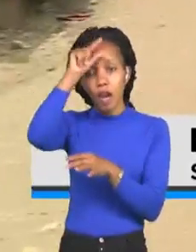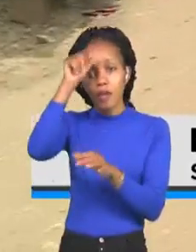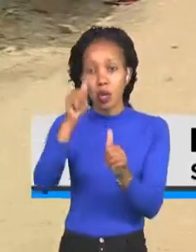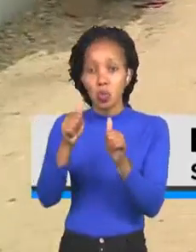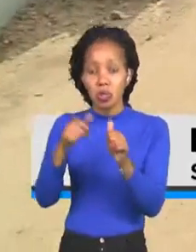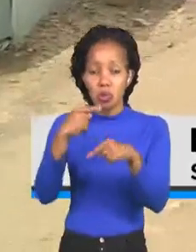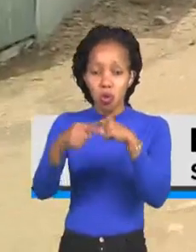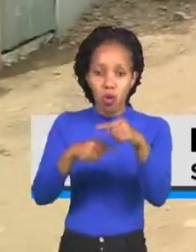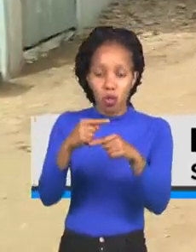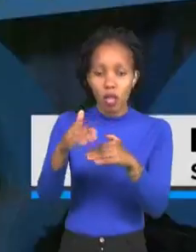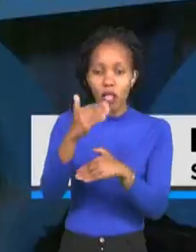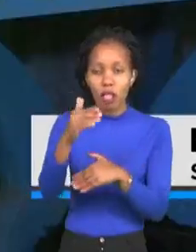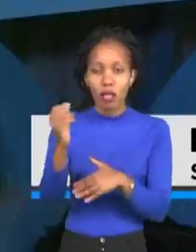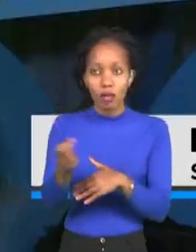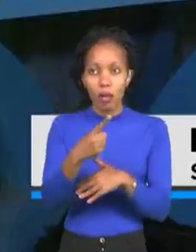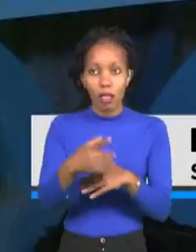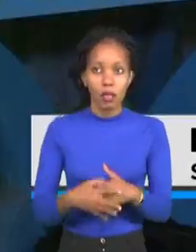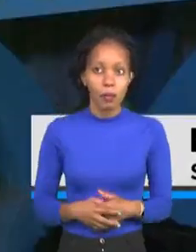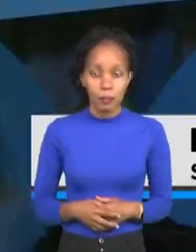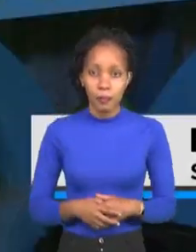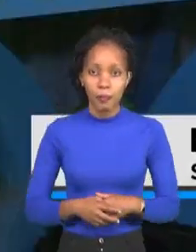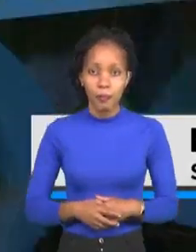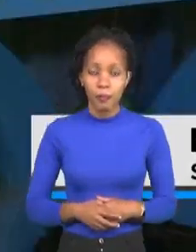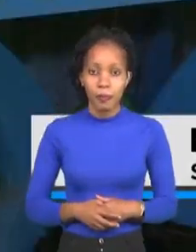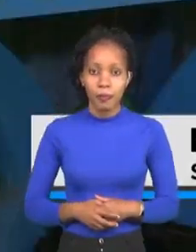taking place next month.